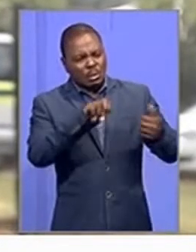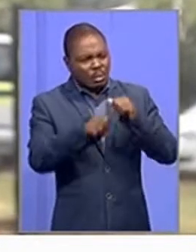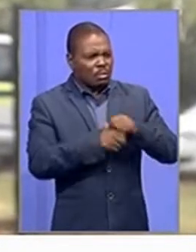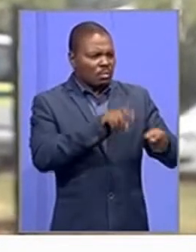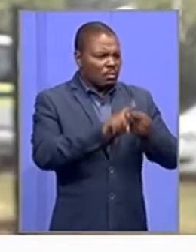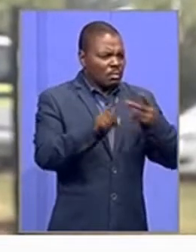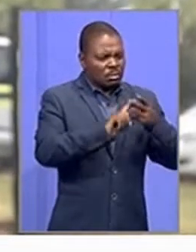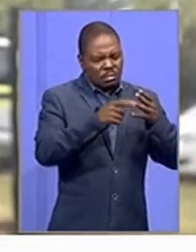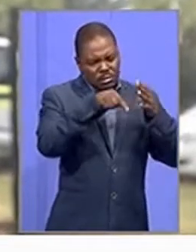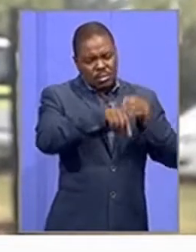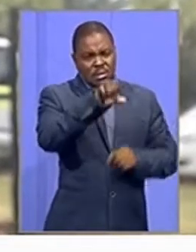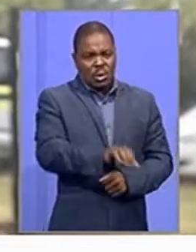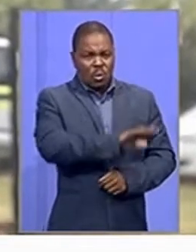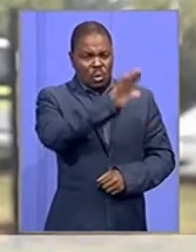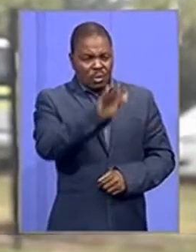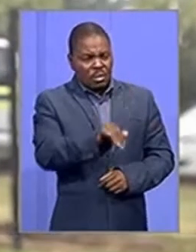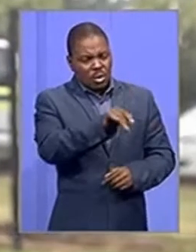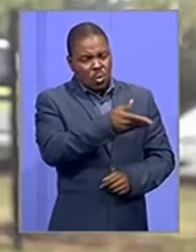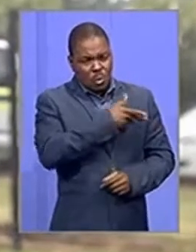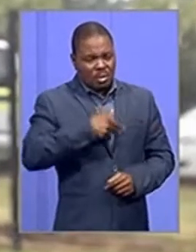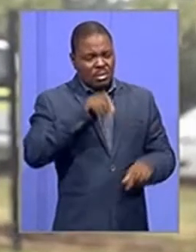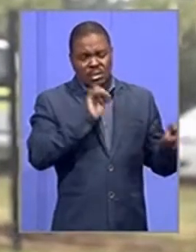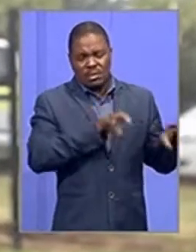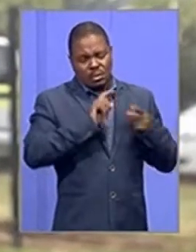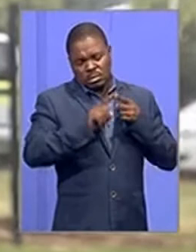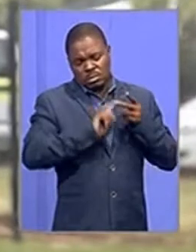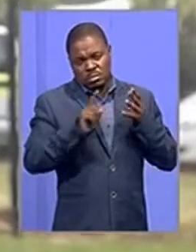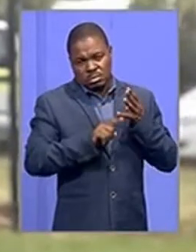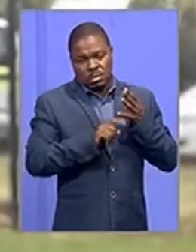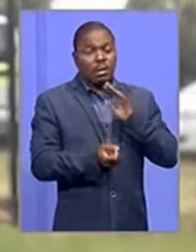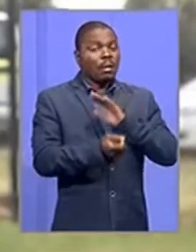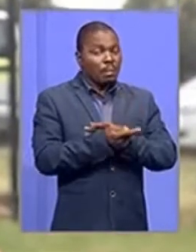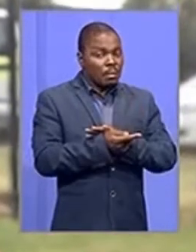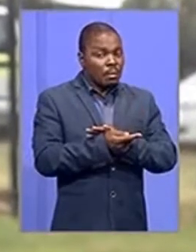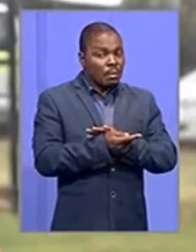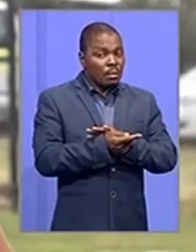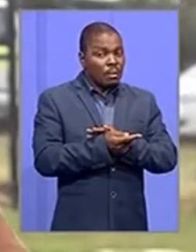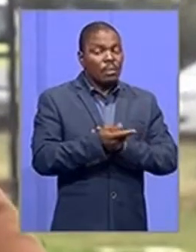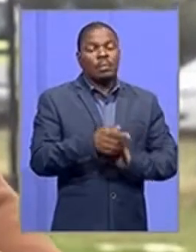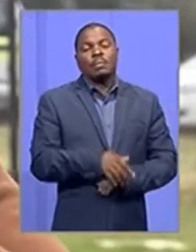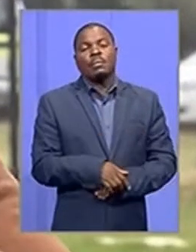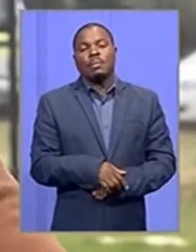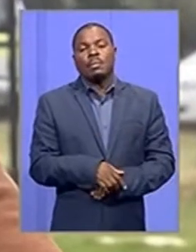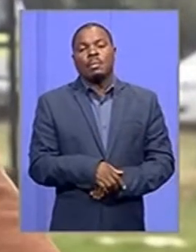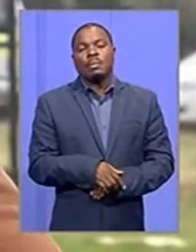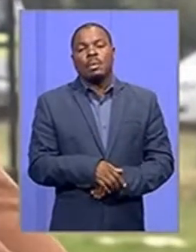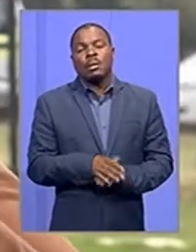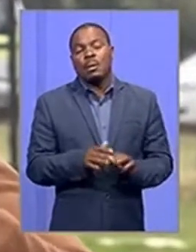of South Africa are suffering happen in the